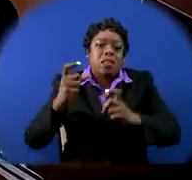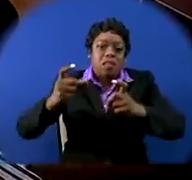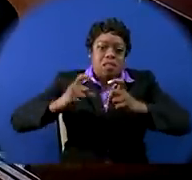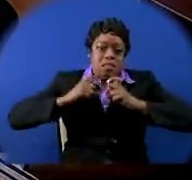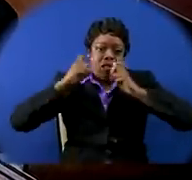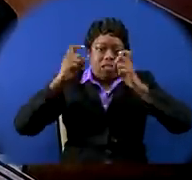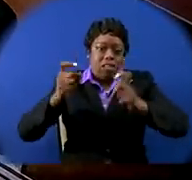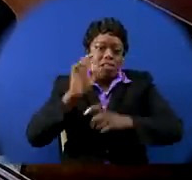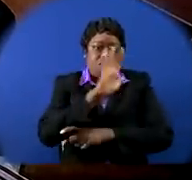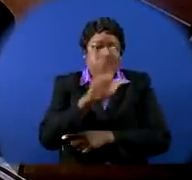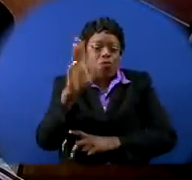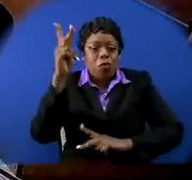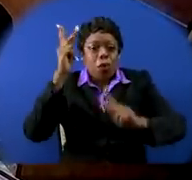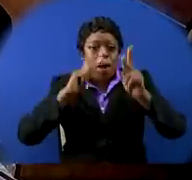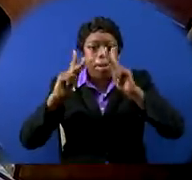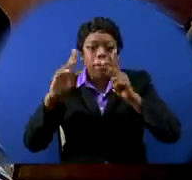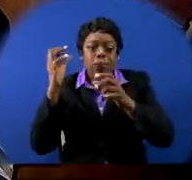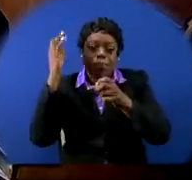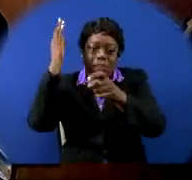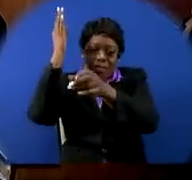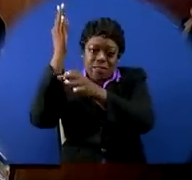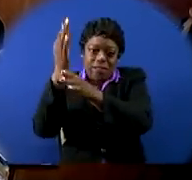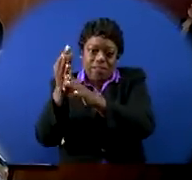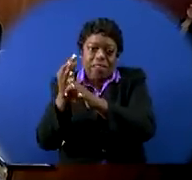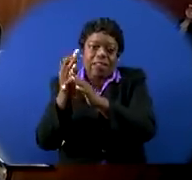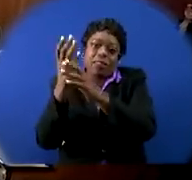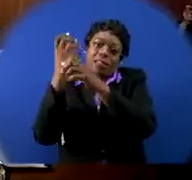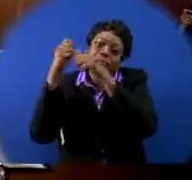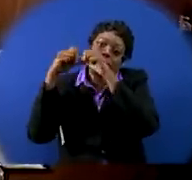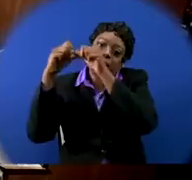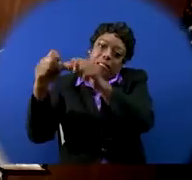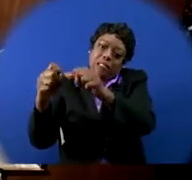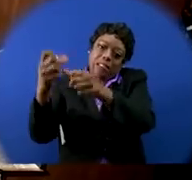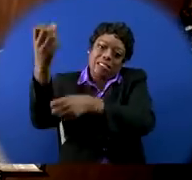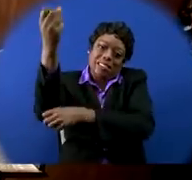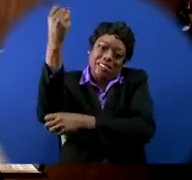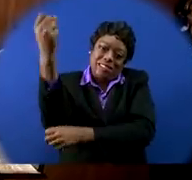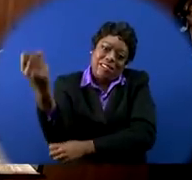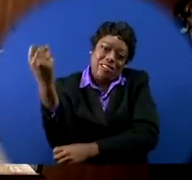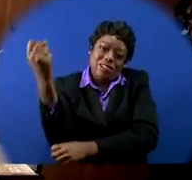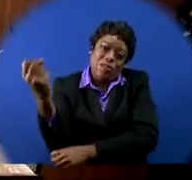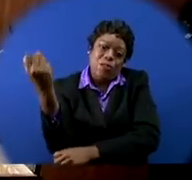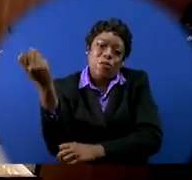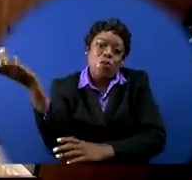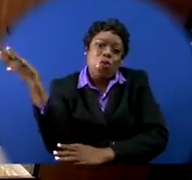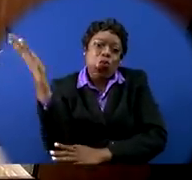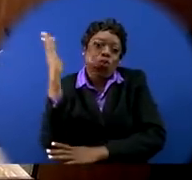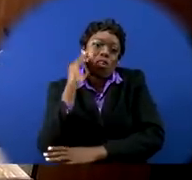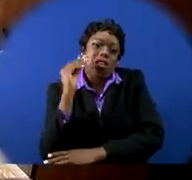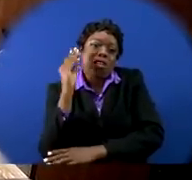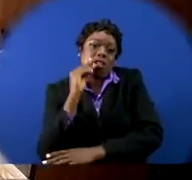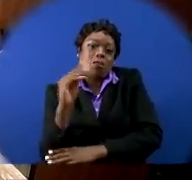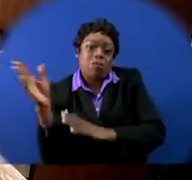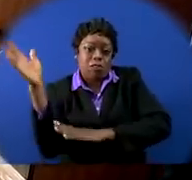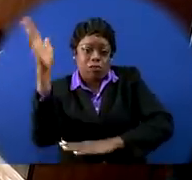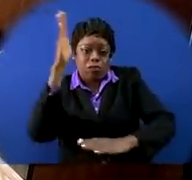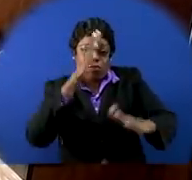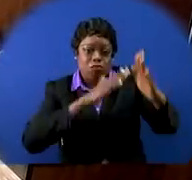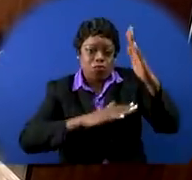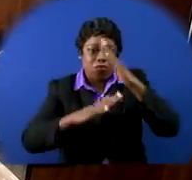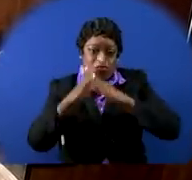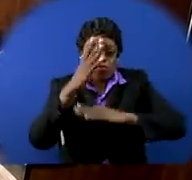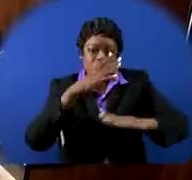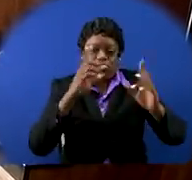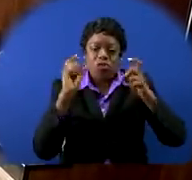the faith to hold on even when trouble is all around us. Give us